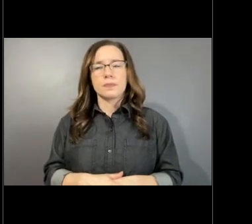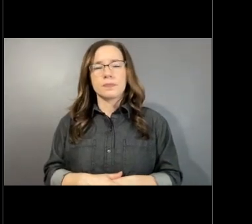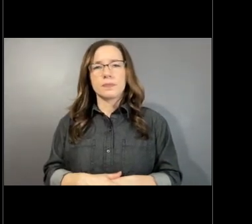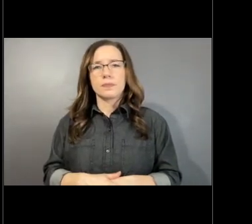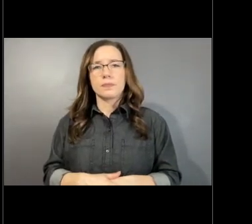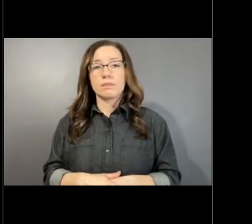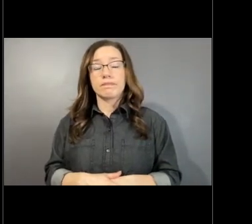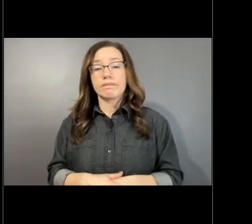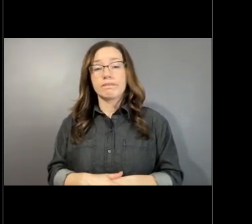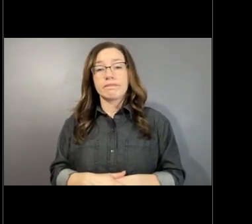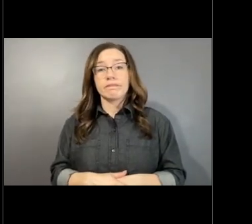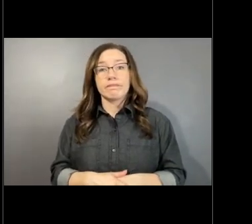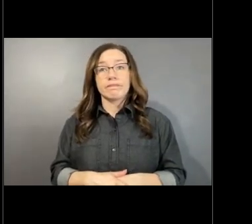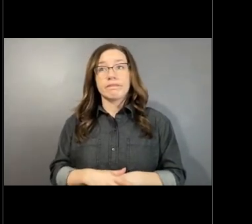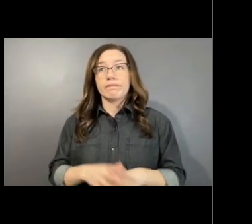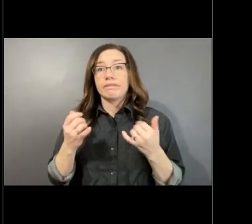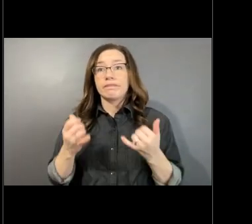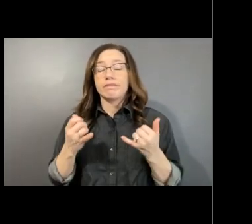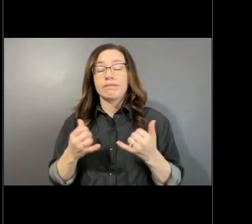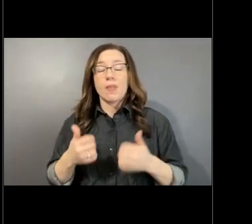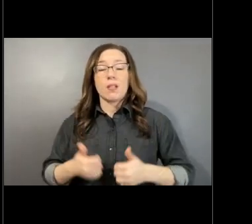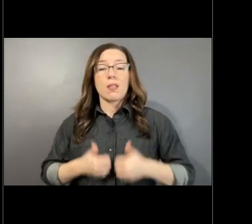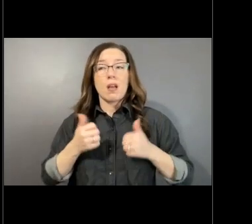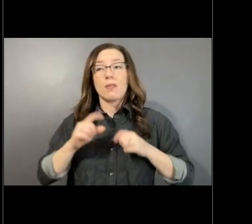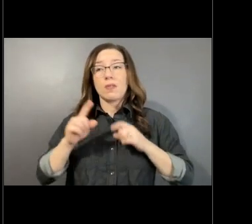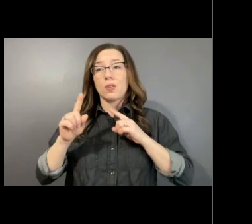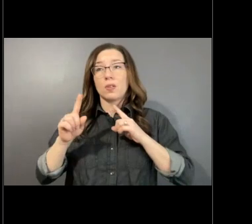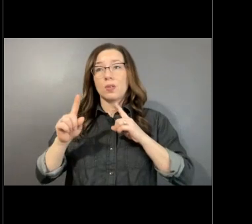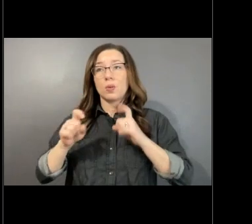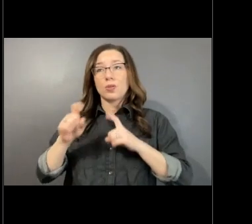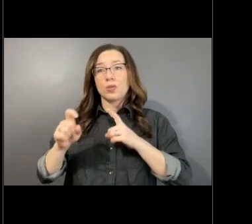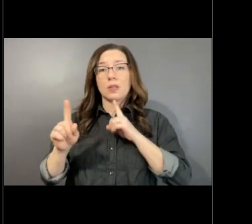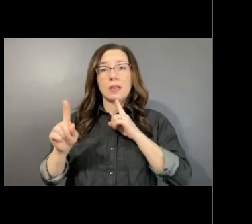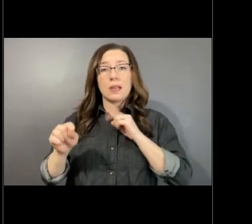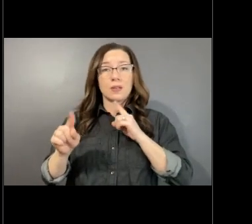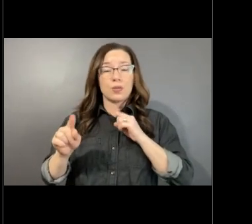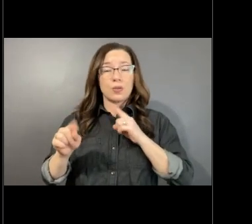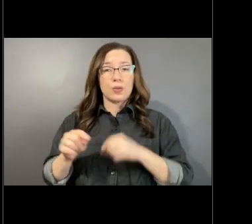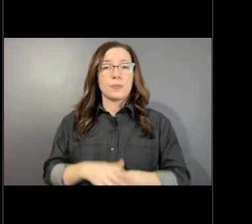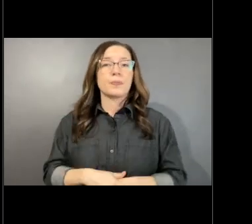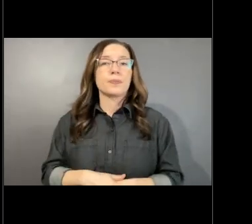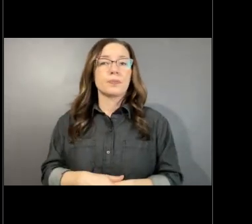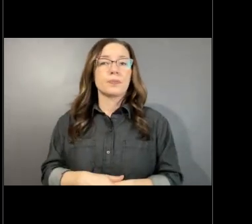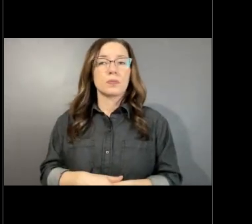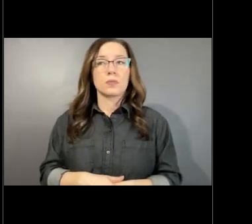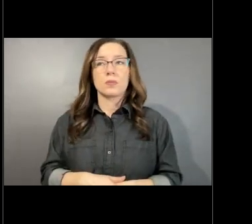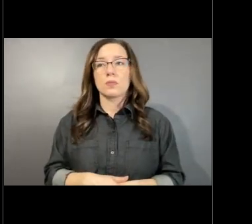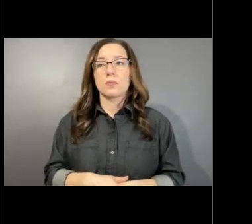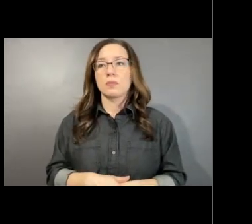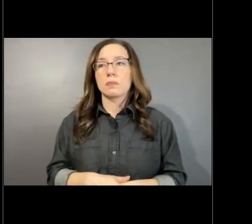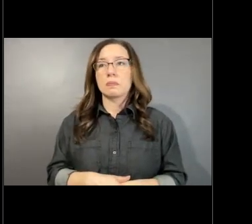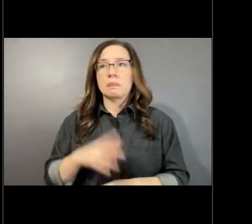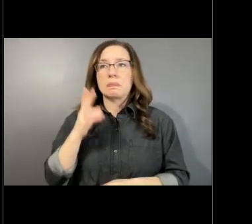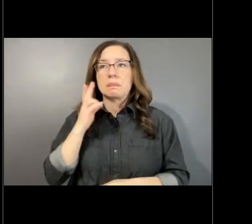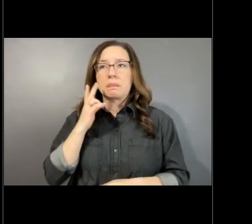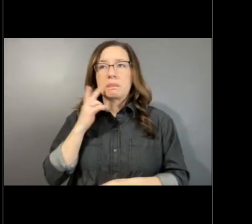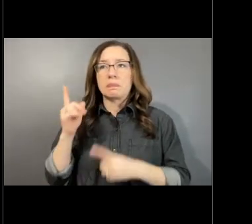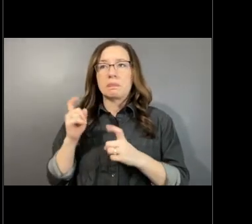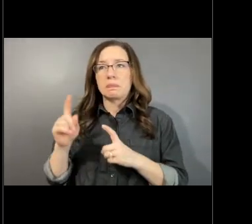So that brings us to the live question and answer portion of today's training. So let's see what questions